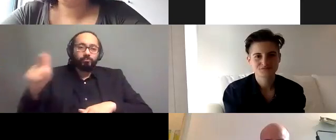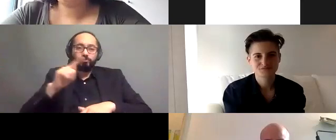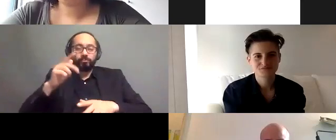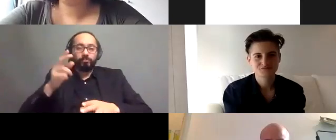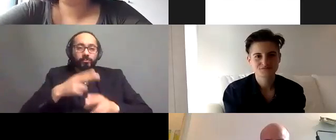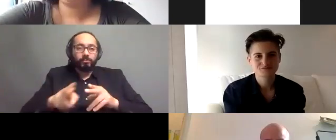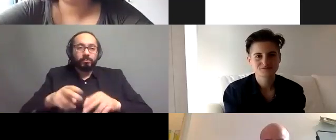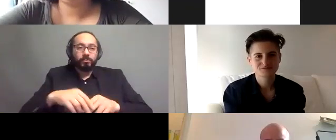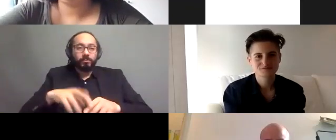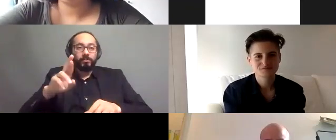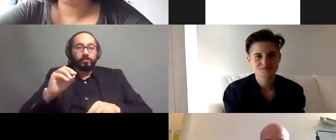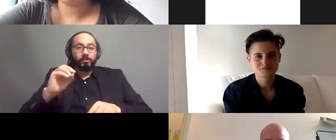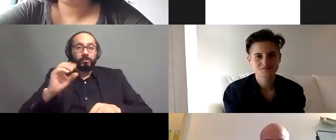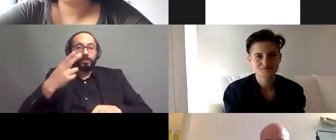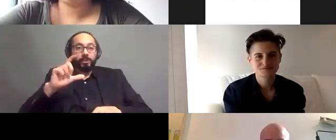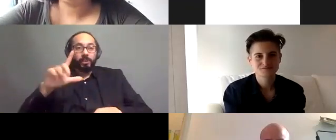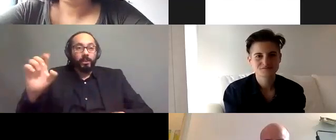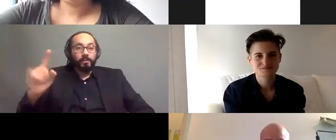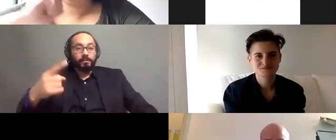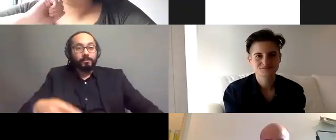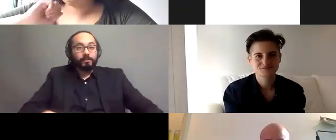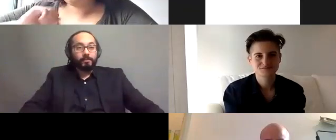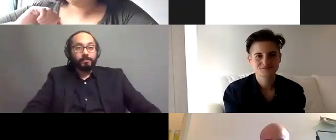Rochelle. Okay, so you want to do that?